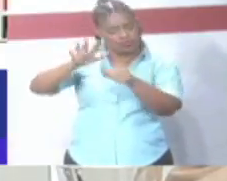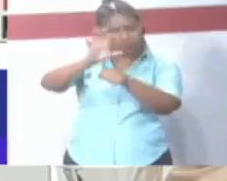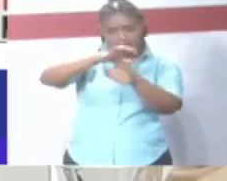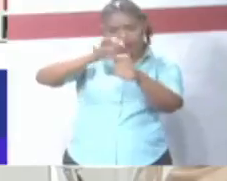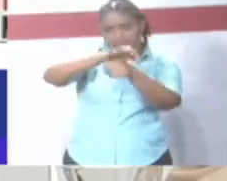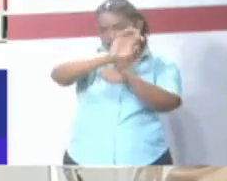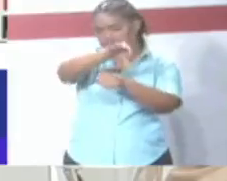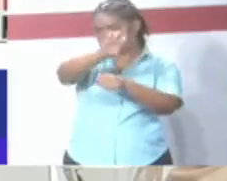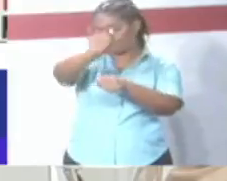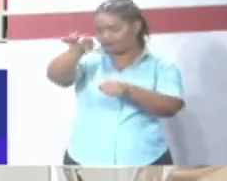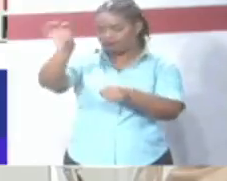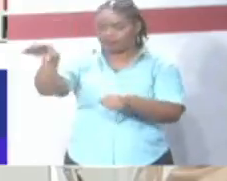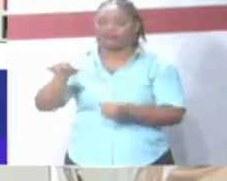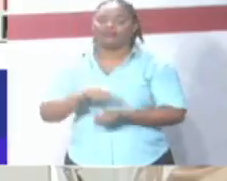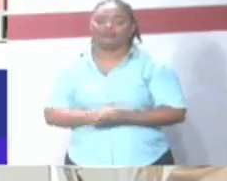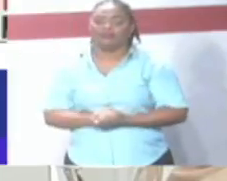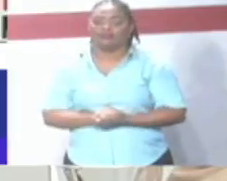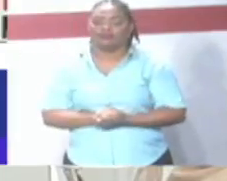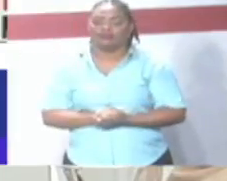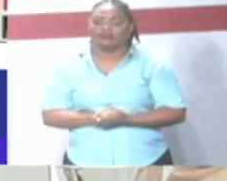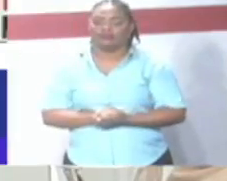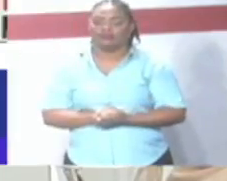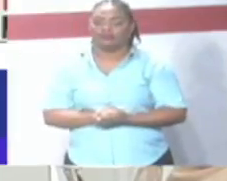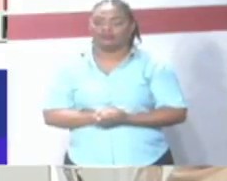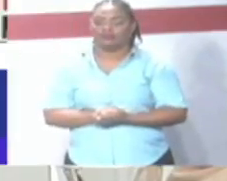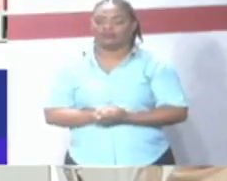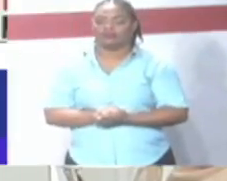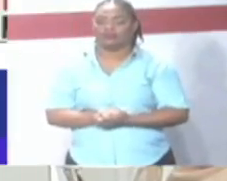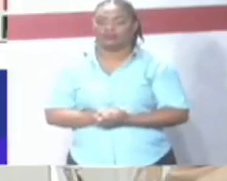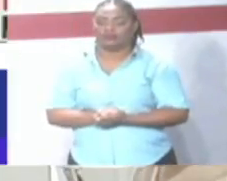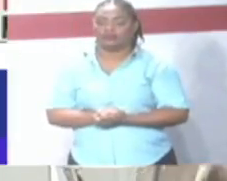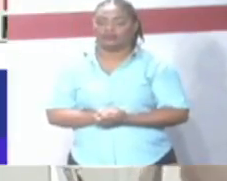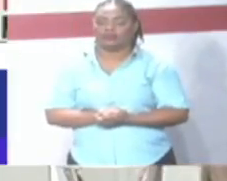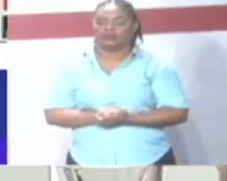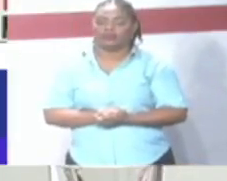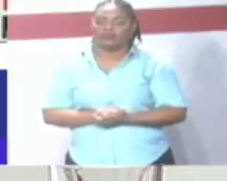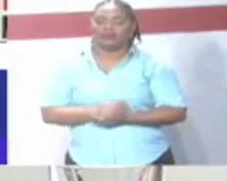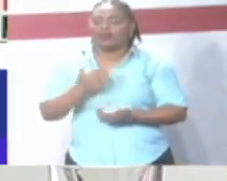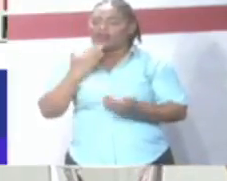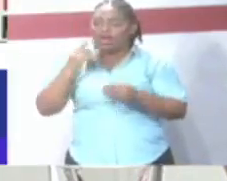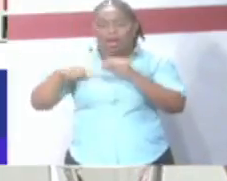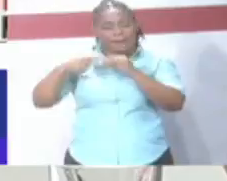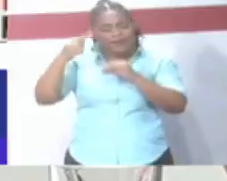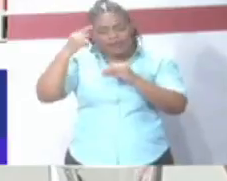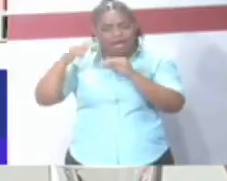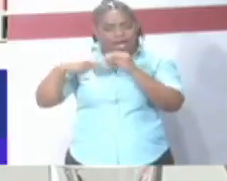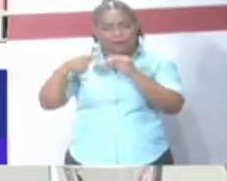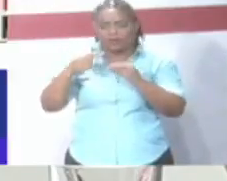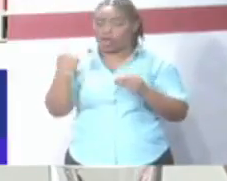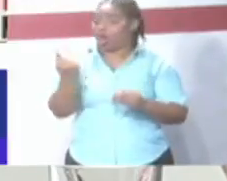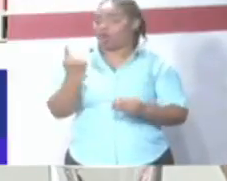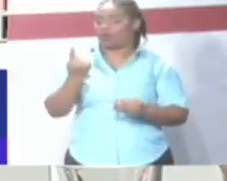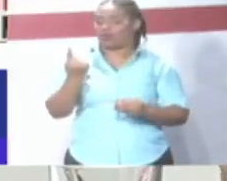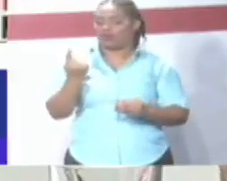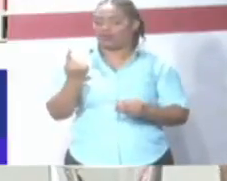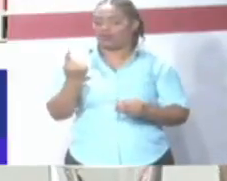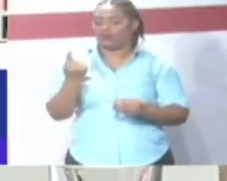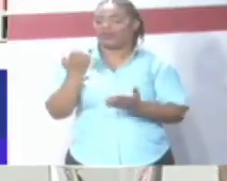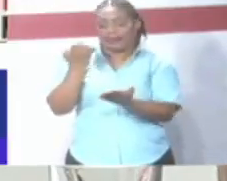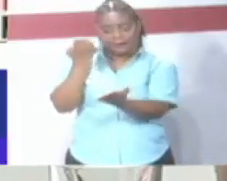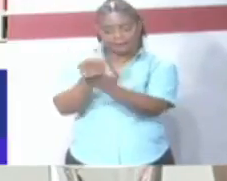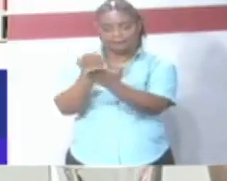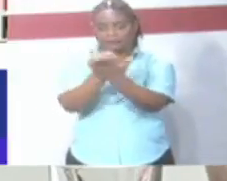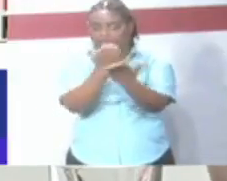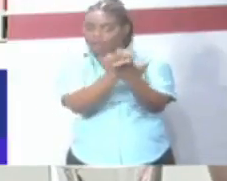zone concept, think about not only the economic benefit and the ability for people